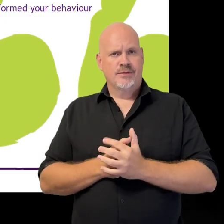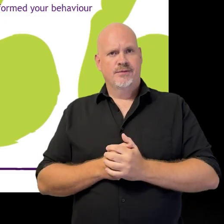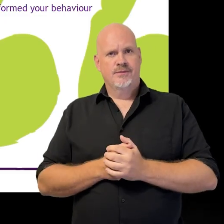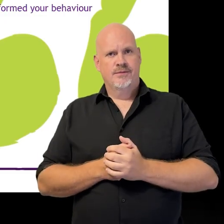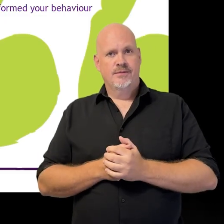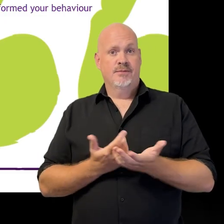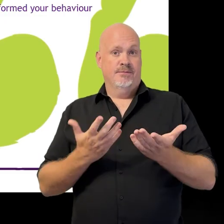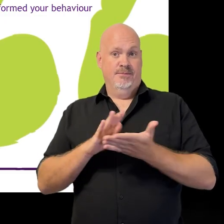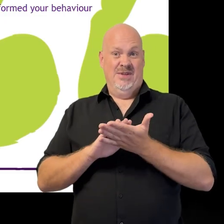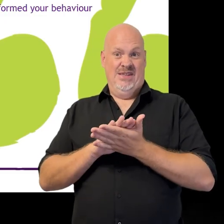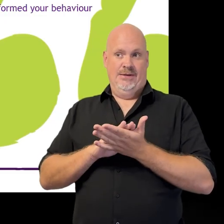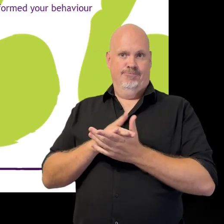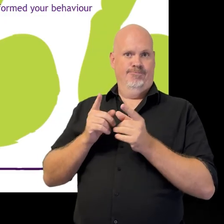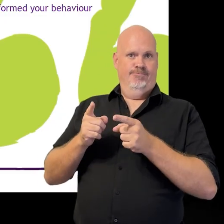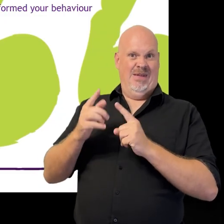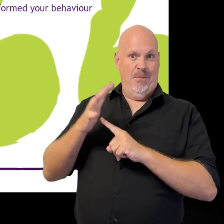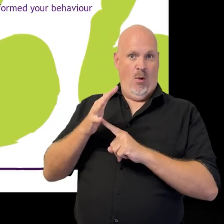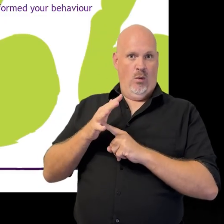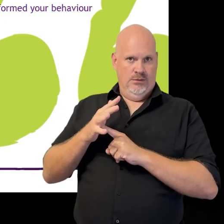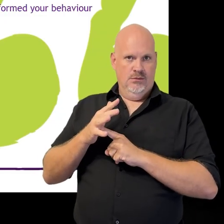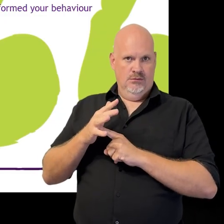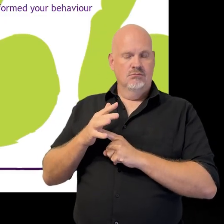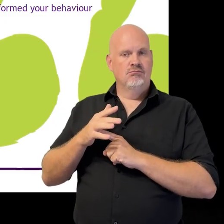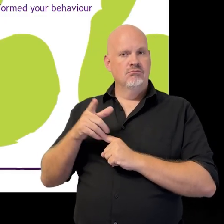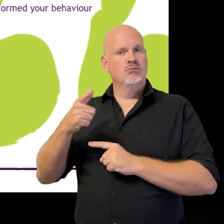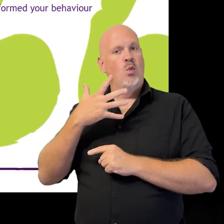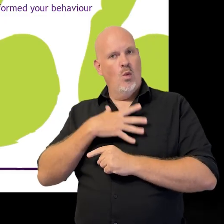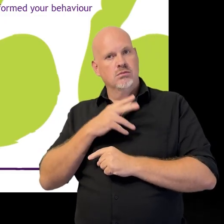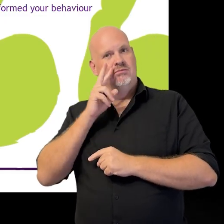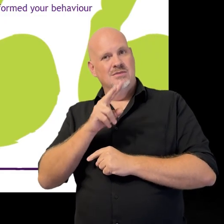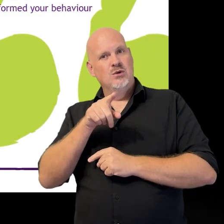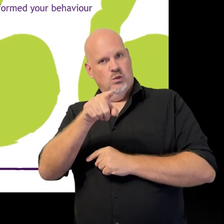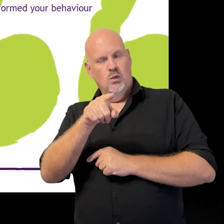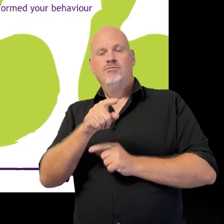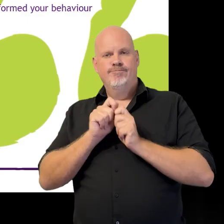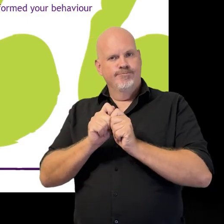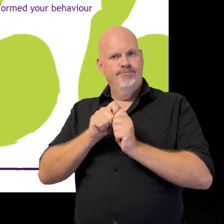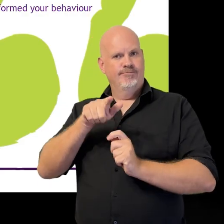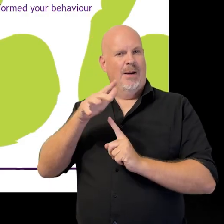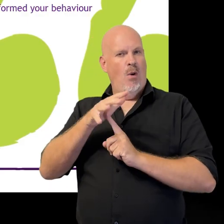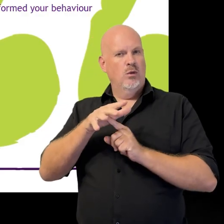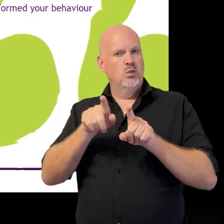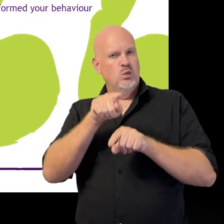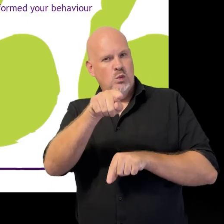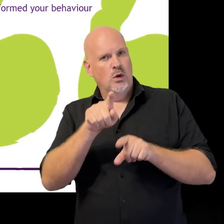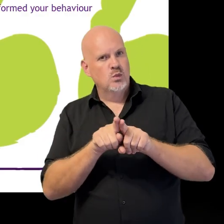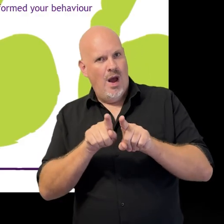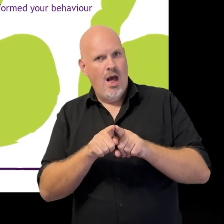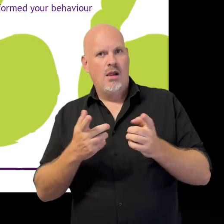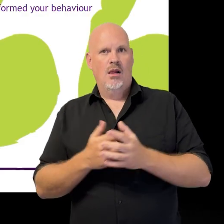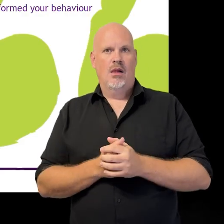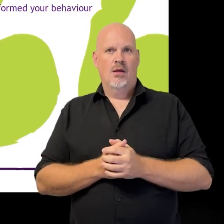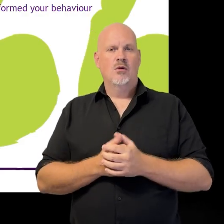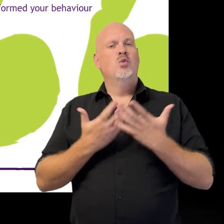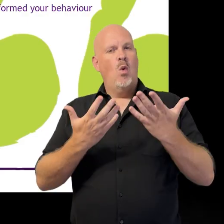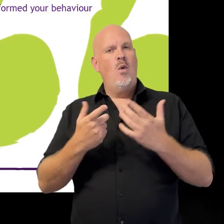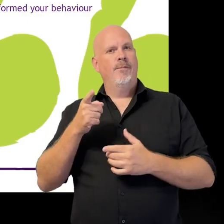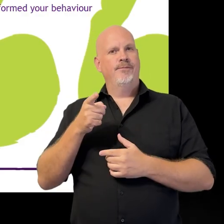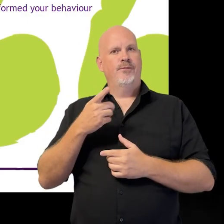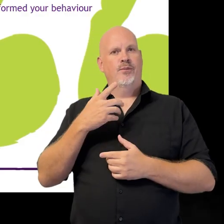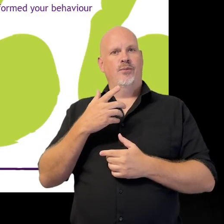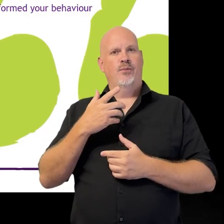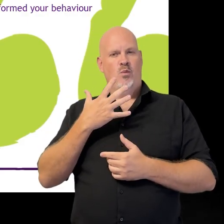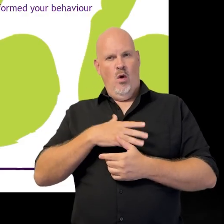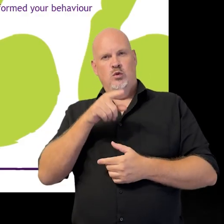overcoming challenges. Again, whatever it is, you explain, give us a meaningful example of